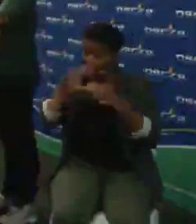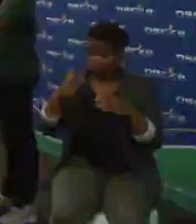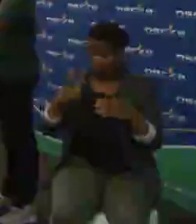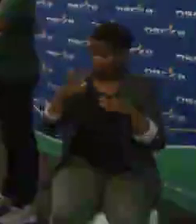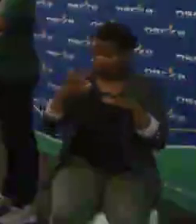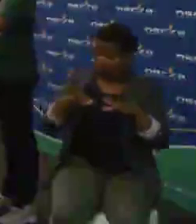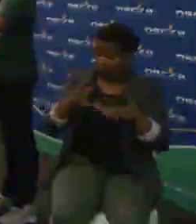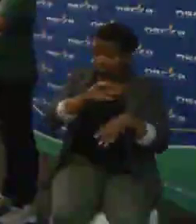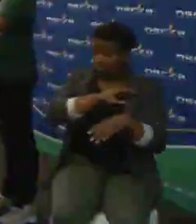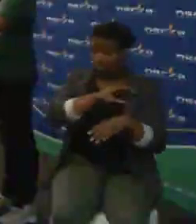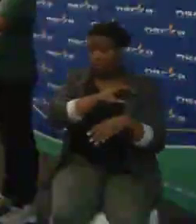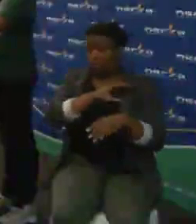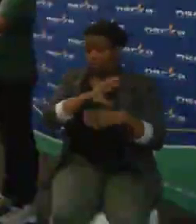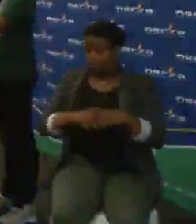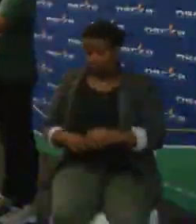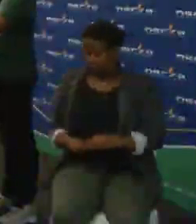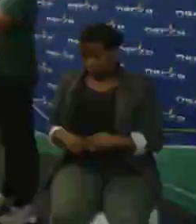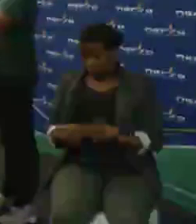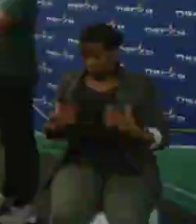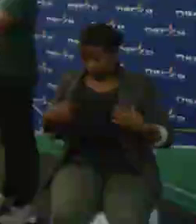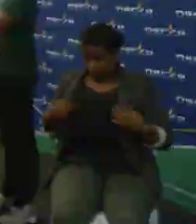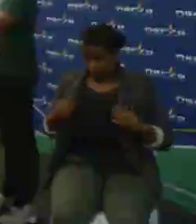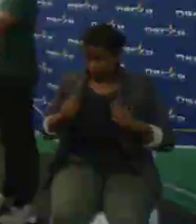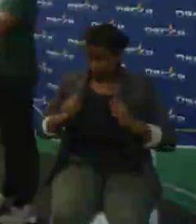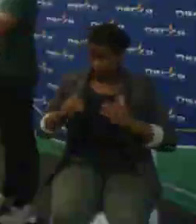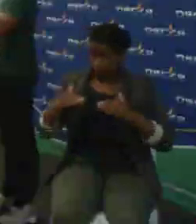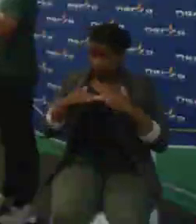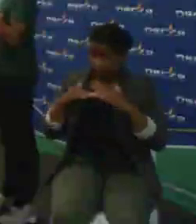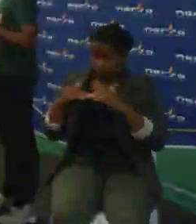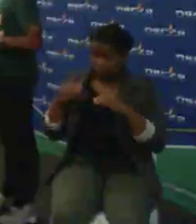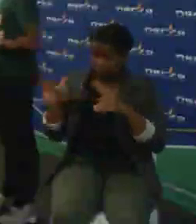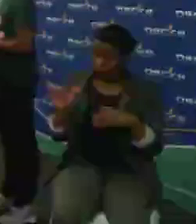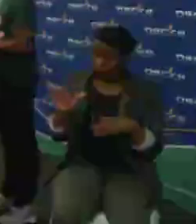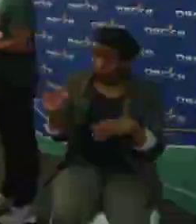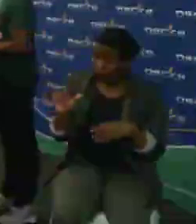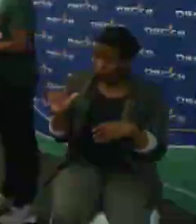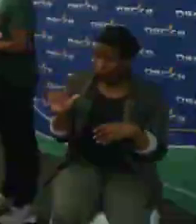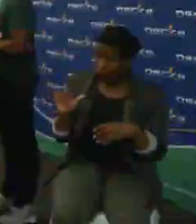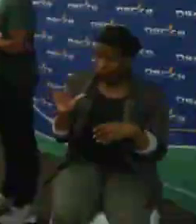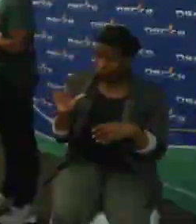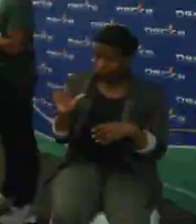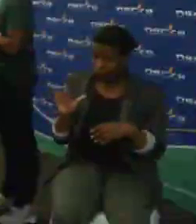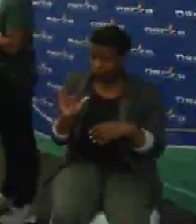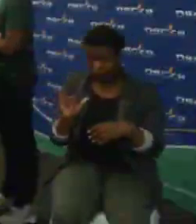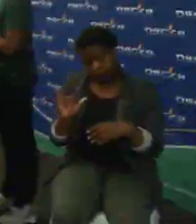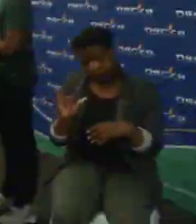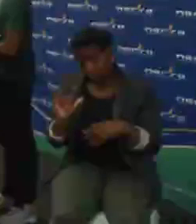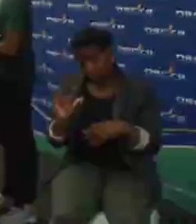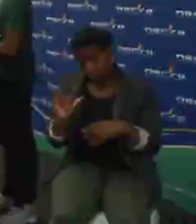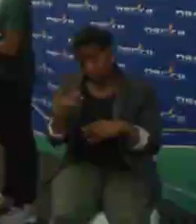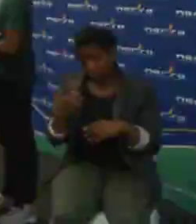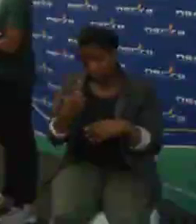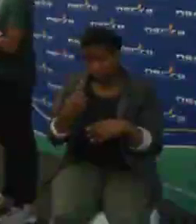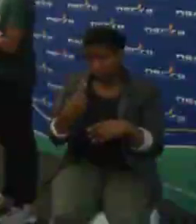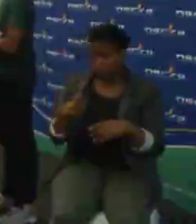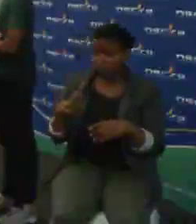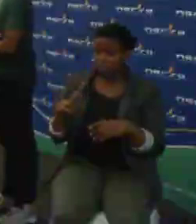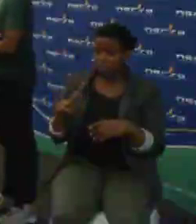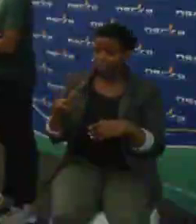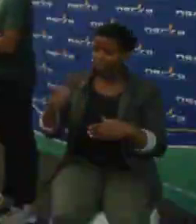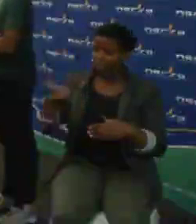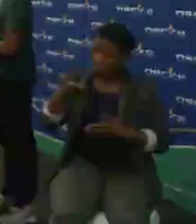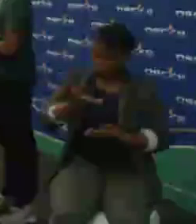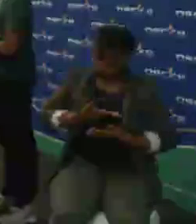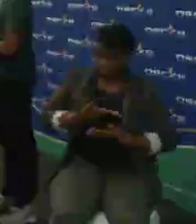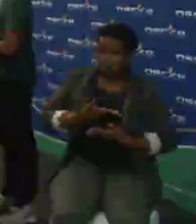yes, I'm about to finish, I'm finishing this. There's a level which we believe that we're about to get to. And this